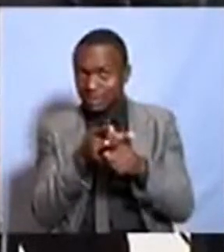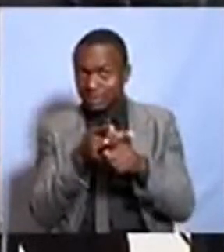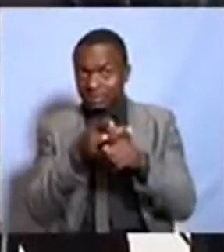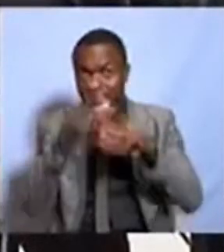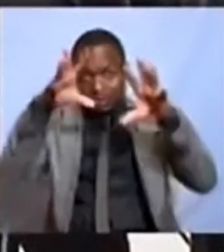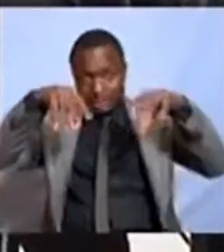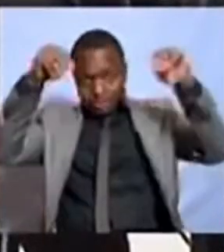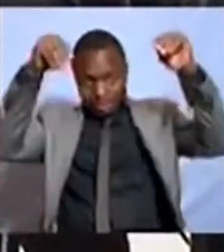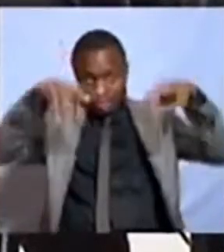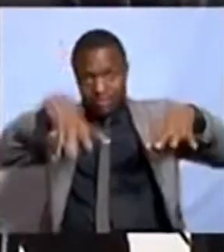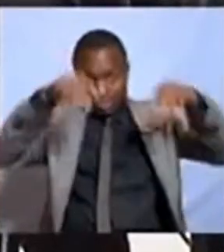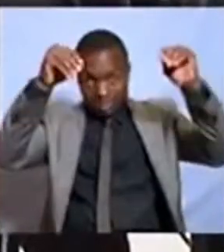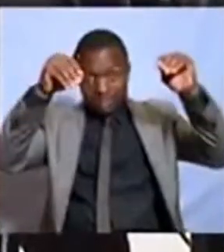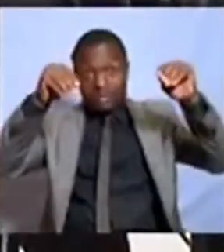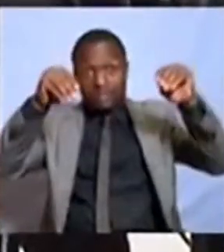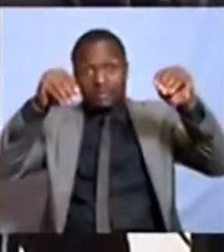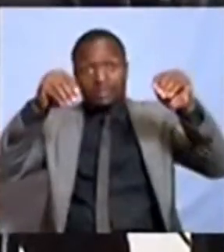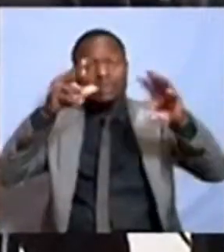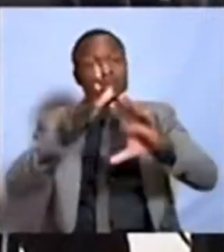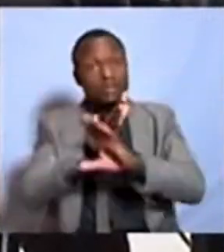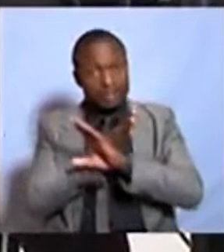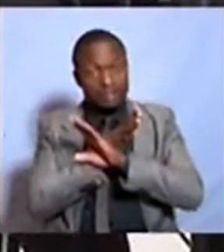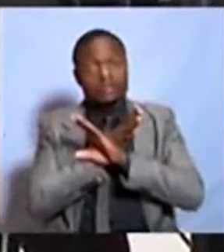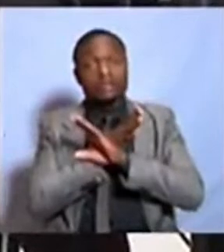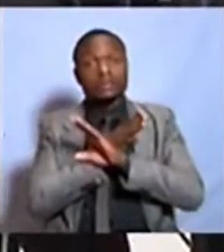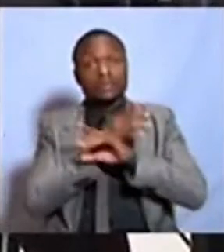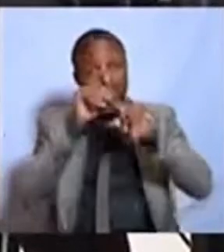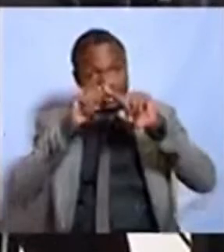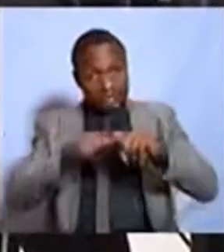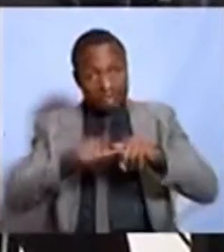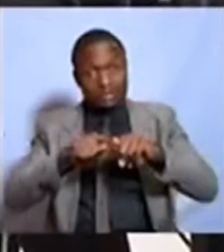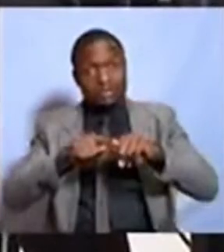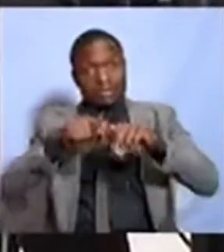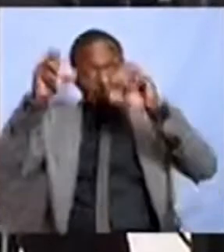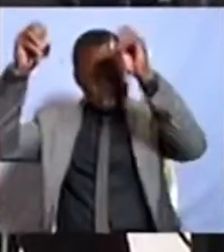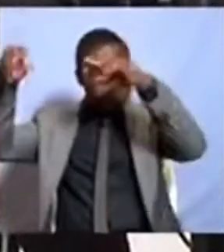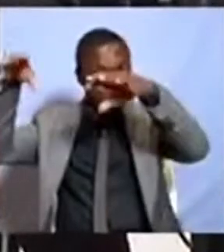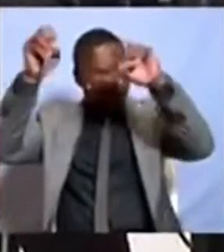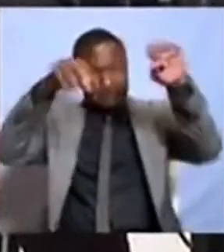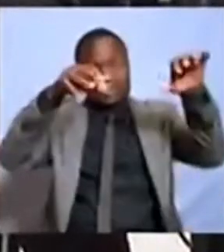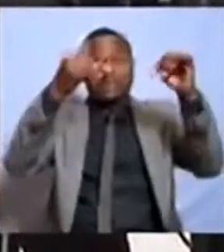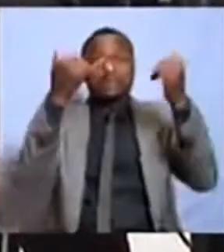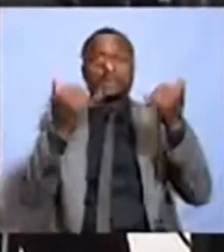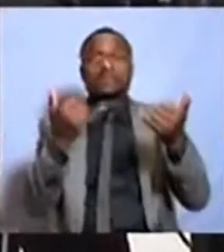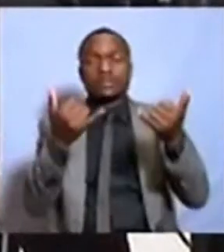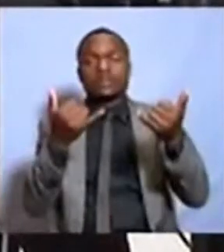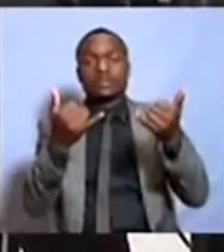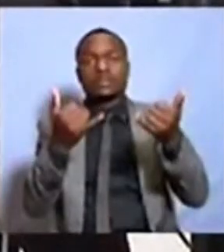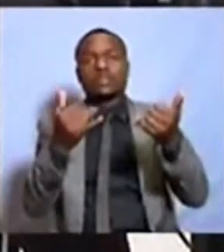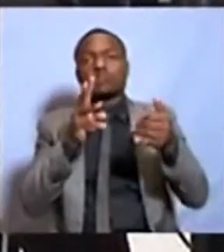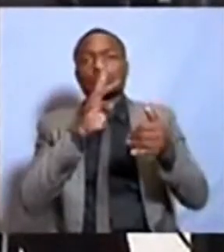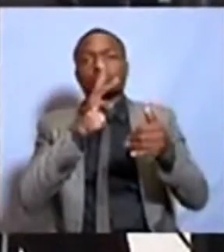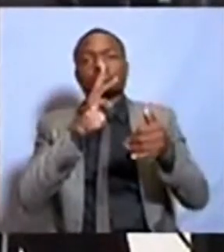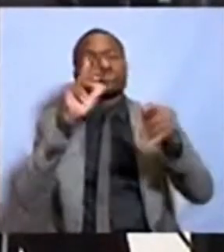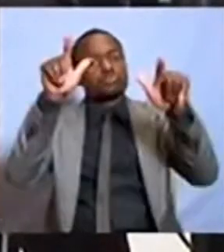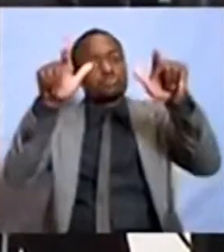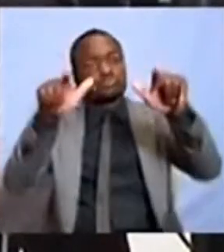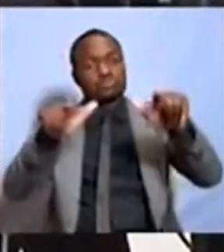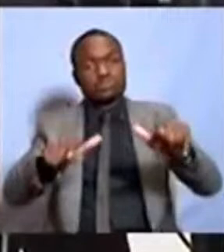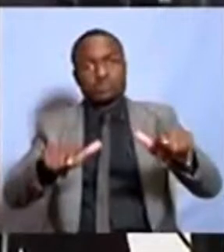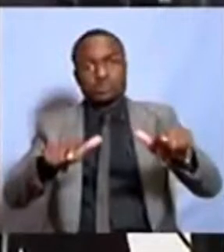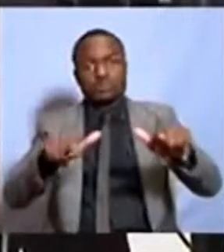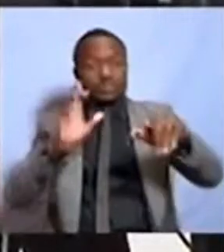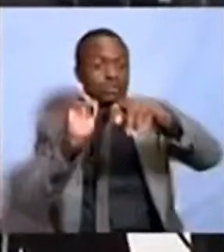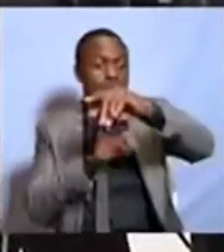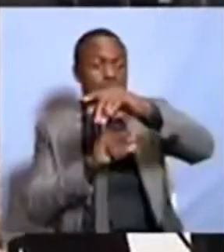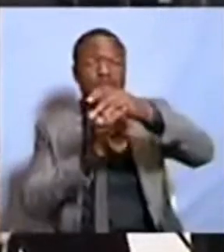currently happening. We know that Zambia is quite reliant on hydropower. So then the waters now fall in the Kariba Dam, as we always hear year after year. So